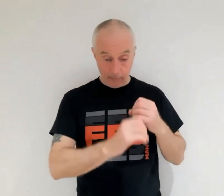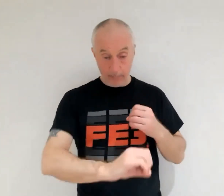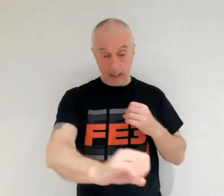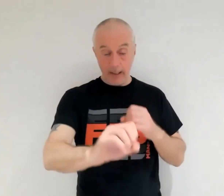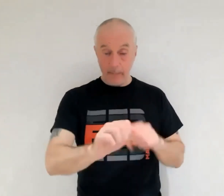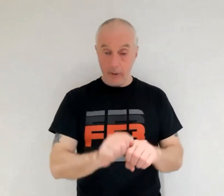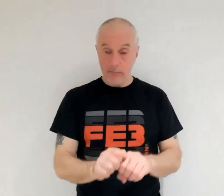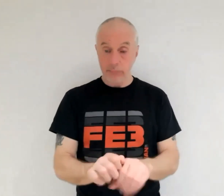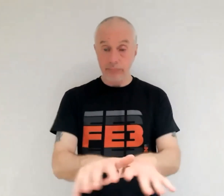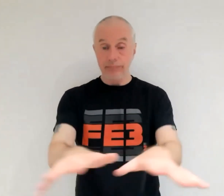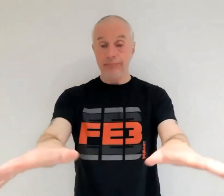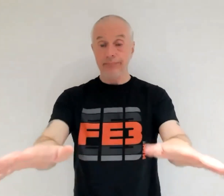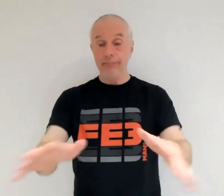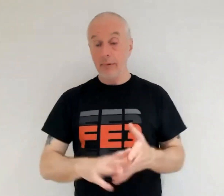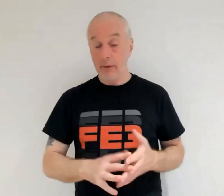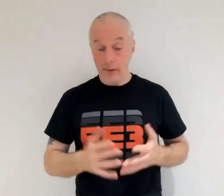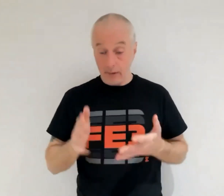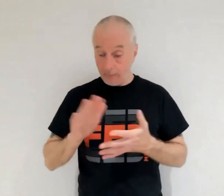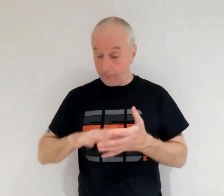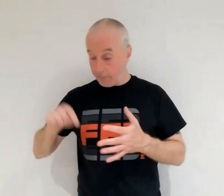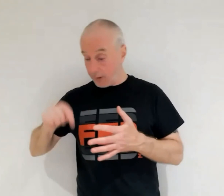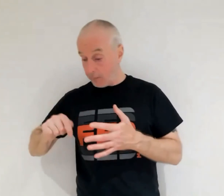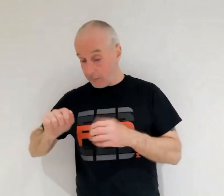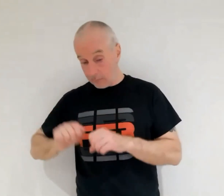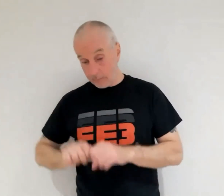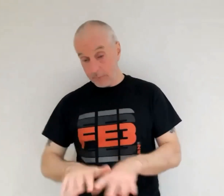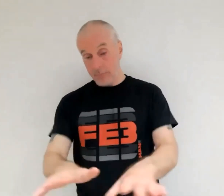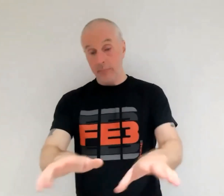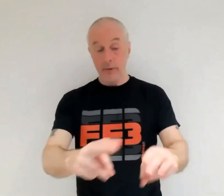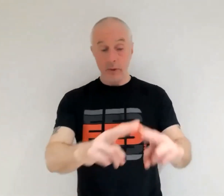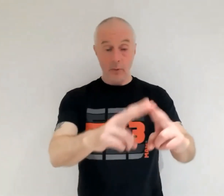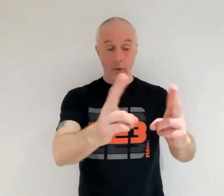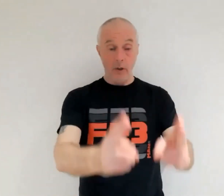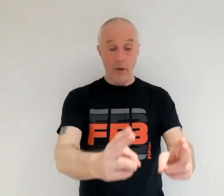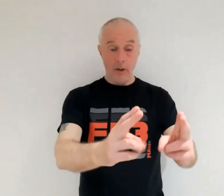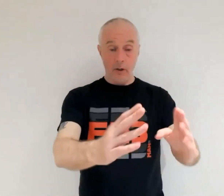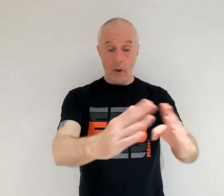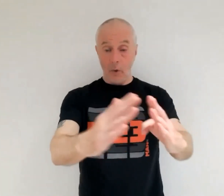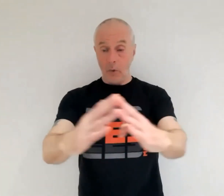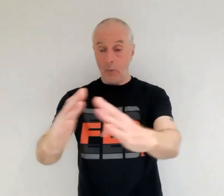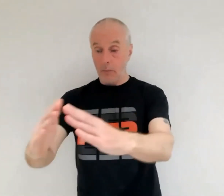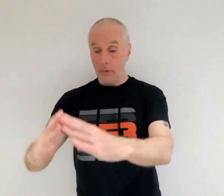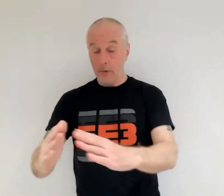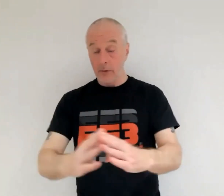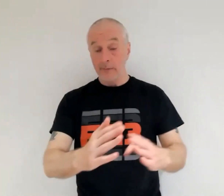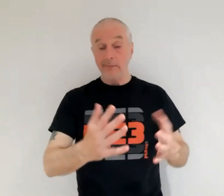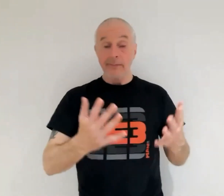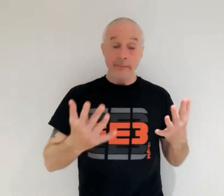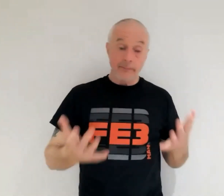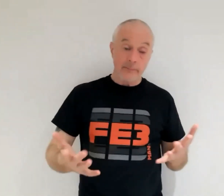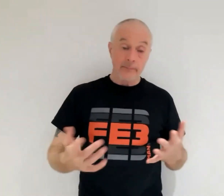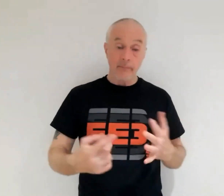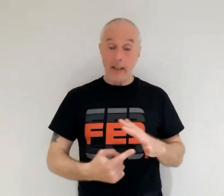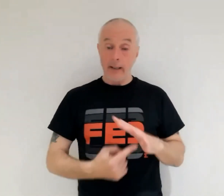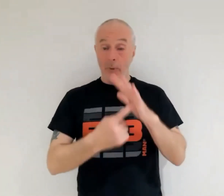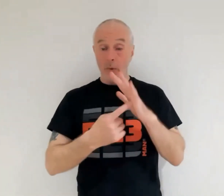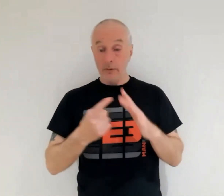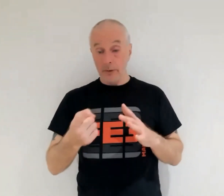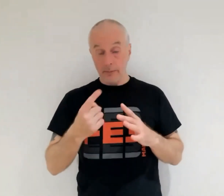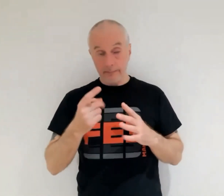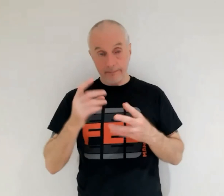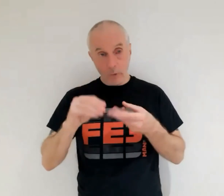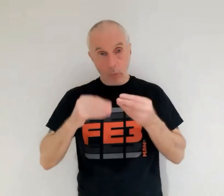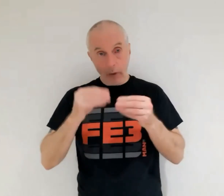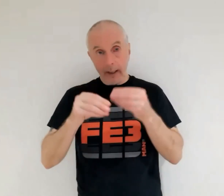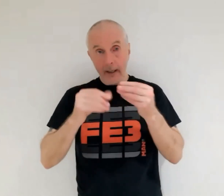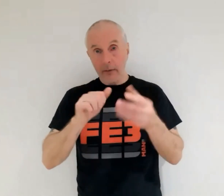transport hydrogen? I think that's basically the critical question that has to get answered. And if the answer is that the future